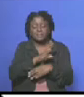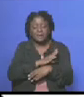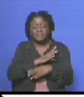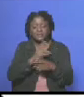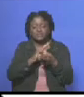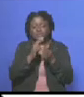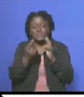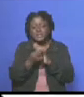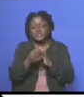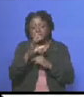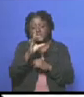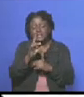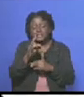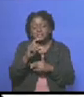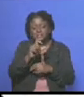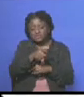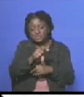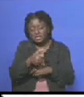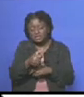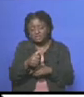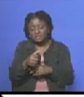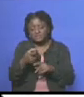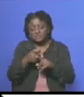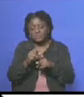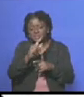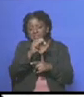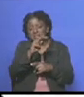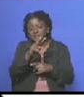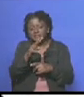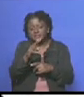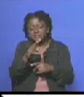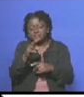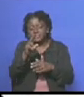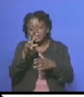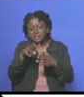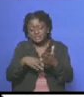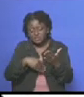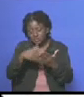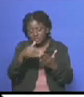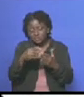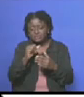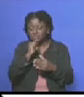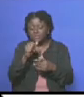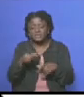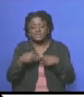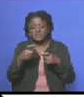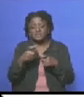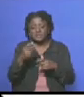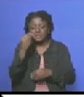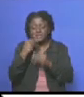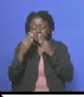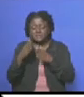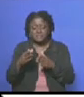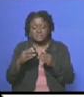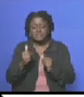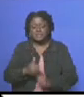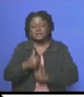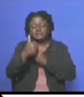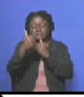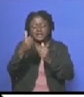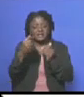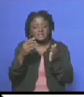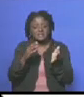TV lineup without giving consumers the required advance notice. A corporate and consumer relations manager at the